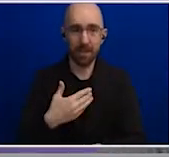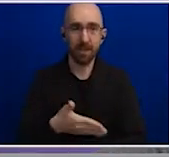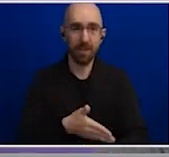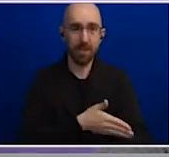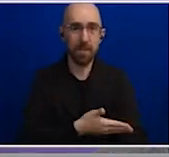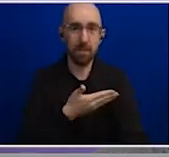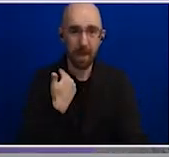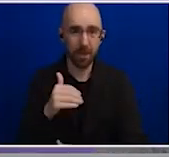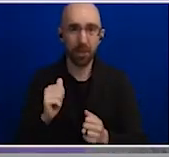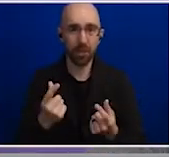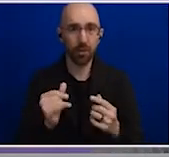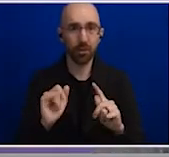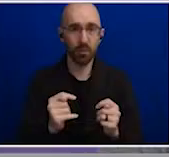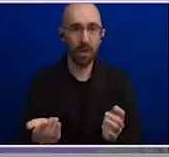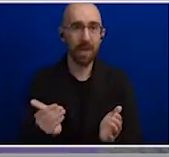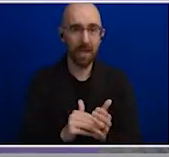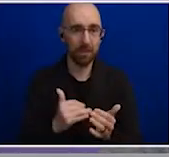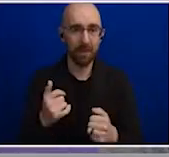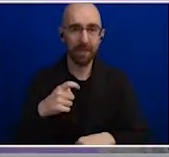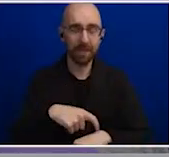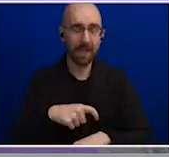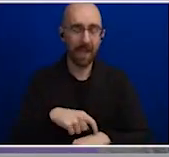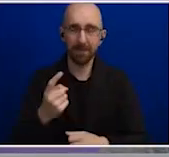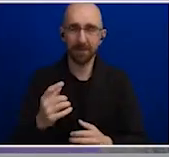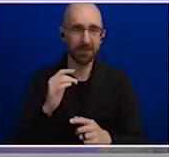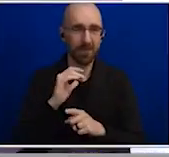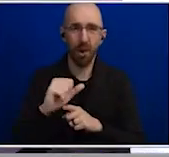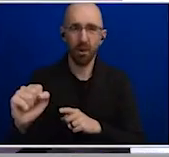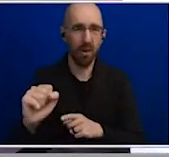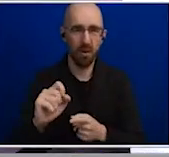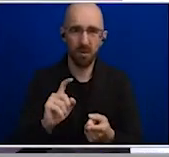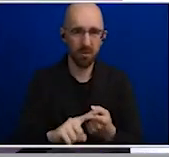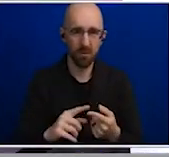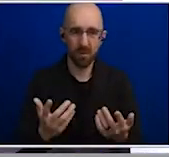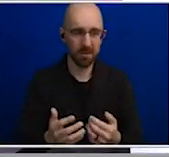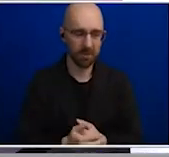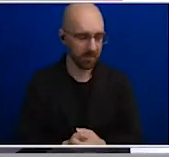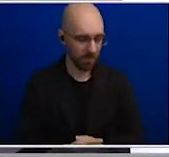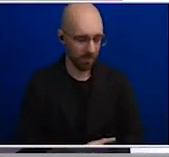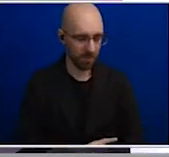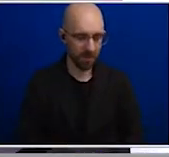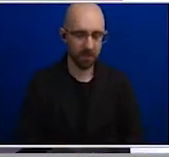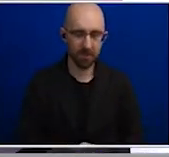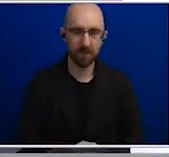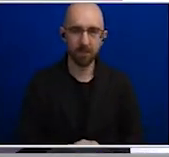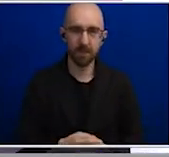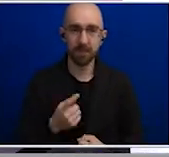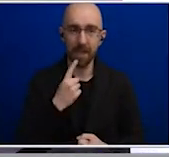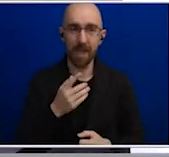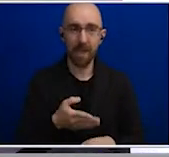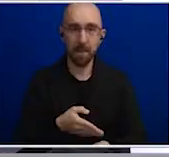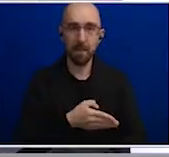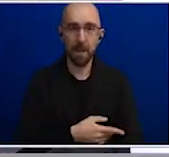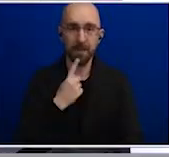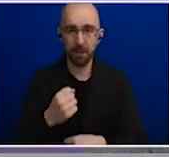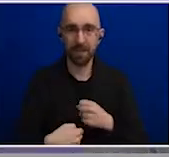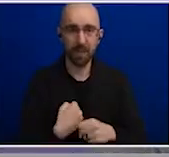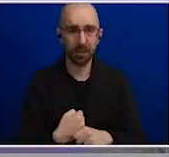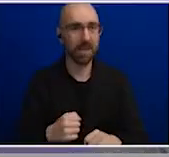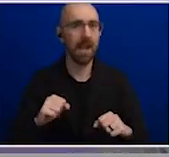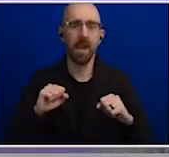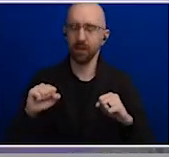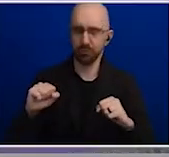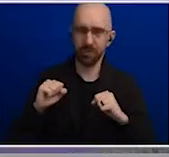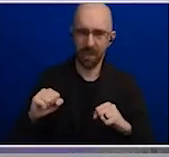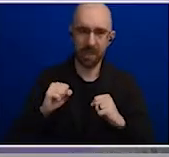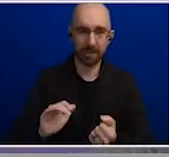again, but this time it was just too far gone to. How had it worked for years when you say you did get it better for years? Exercise, the medication that I